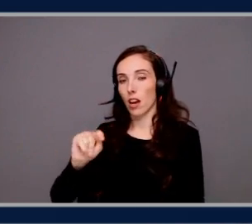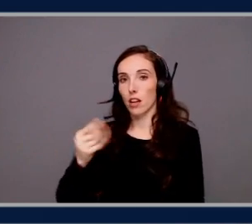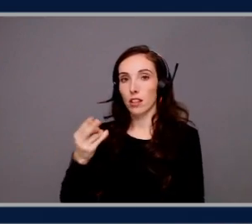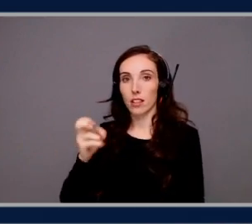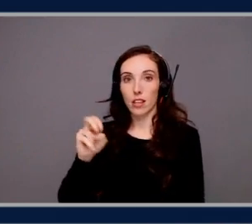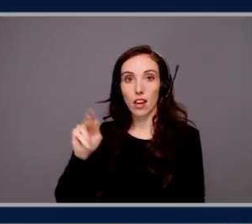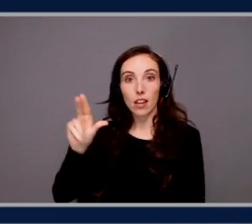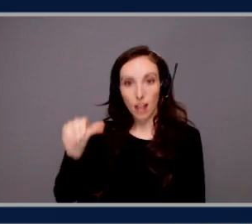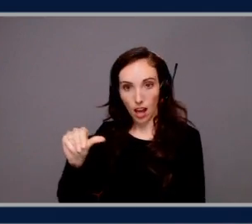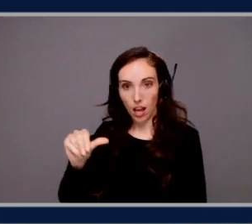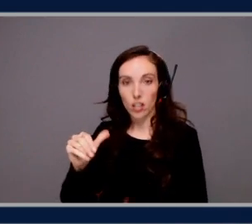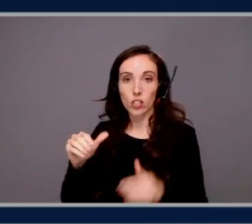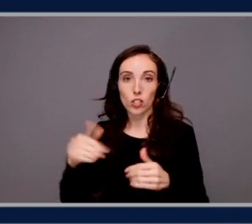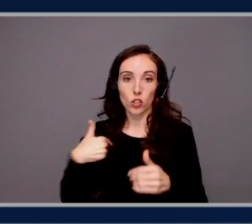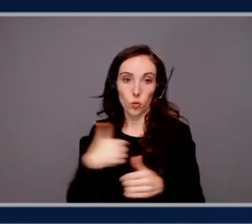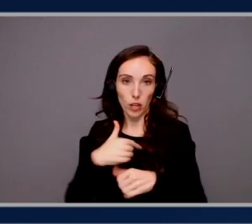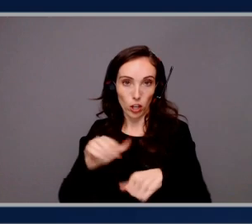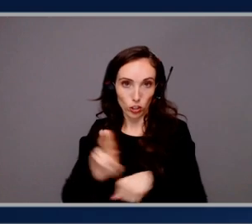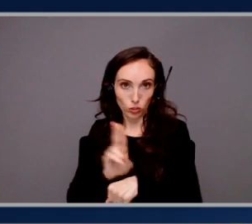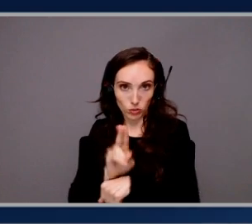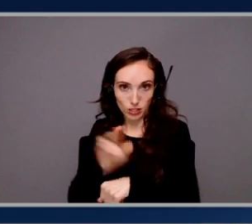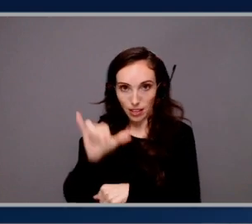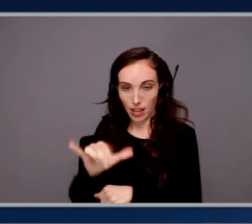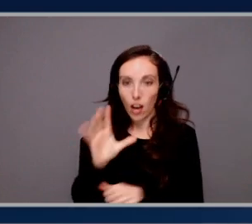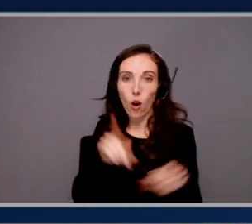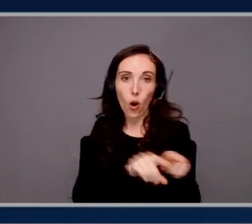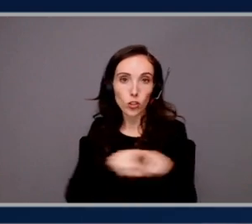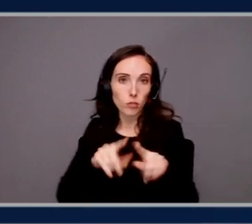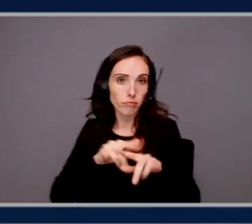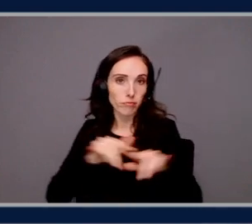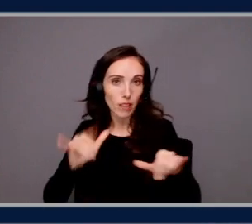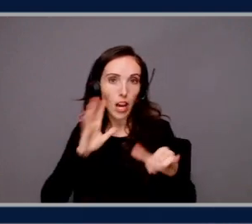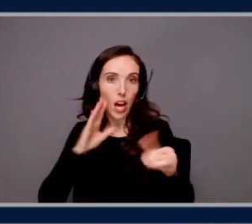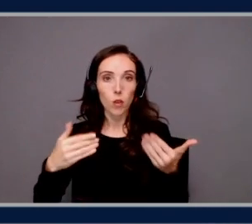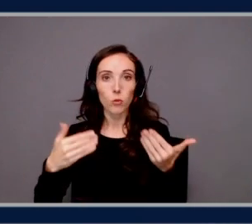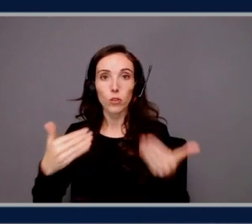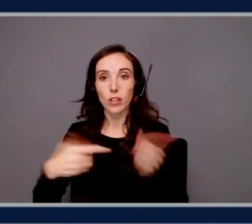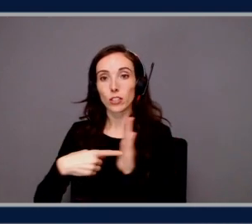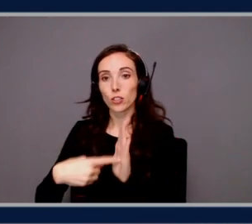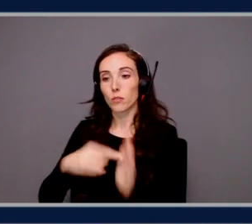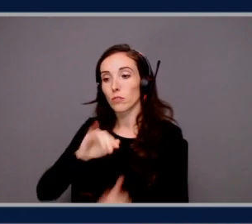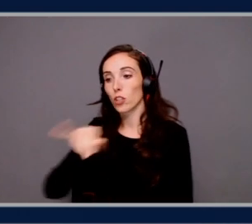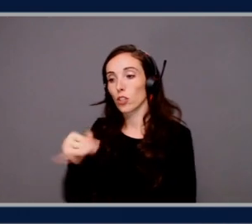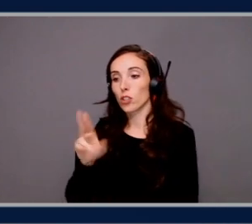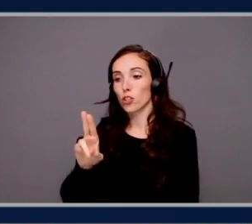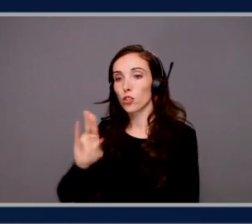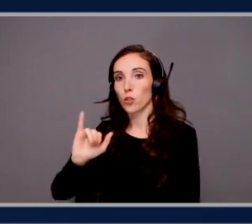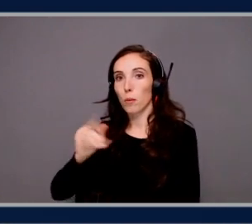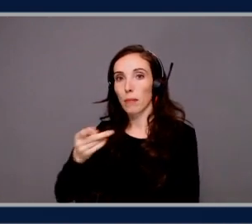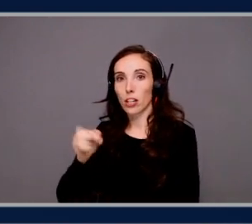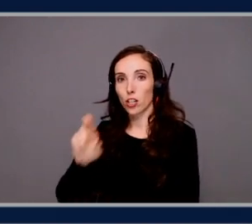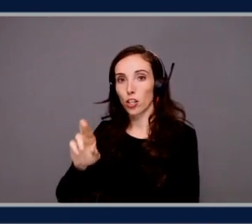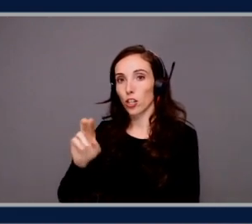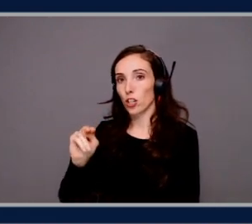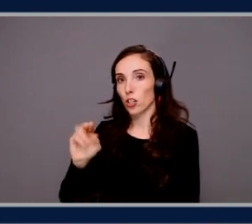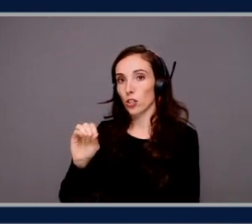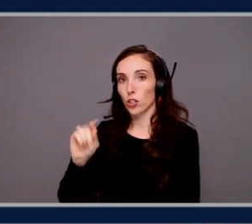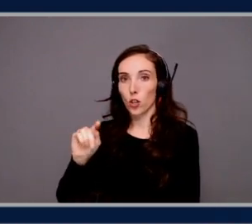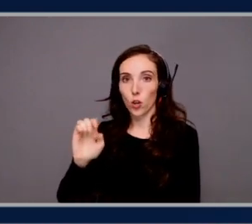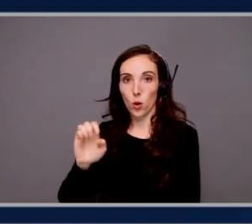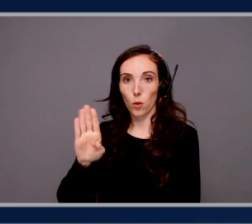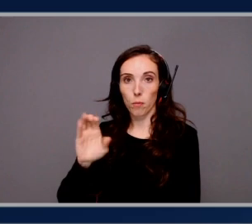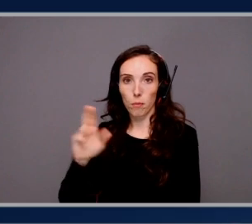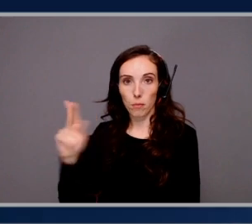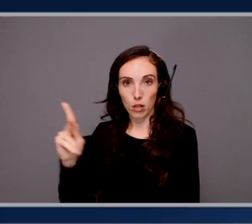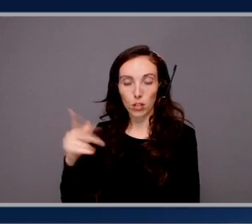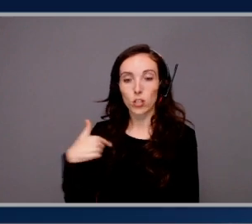with Athena, I'll also go ahead and show you a Jupyter Notebook. Okay. So in this Jupyter Notebook, we are using